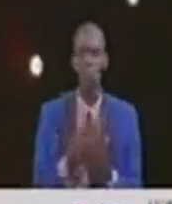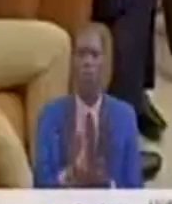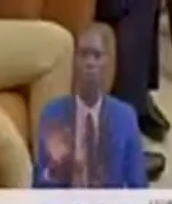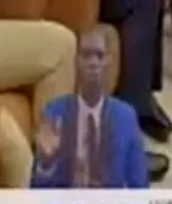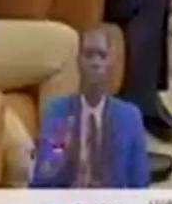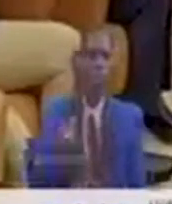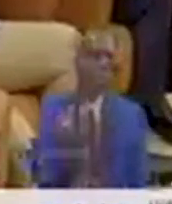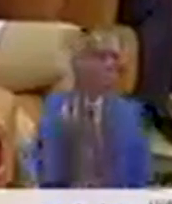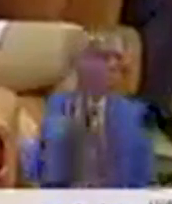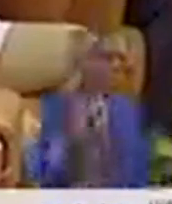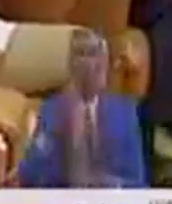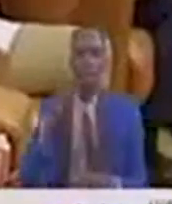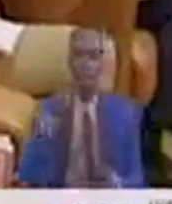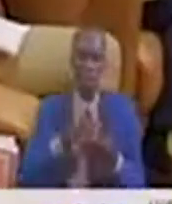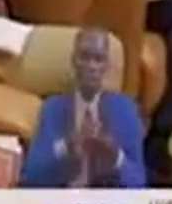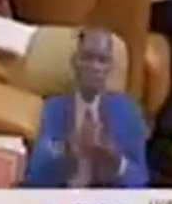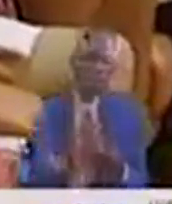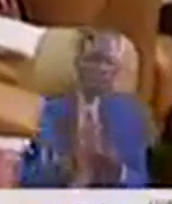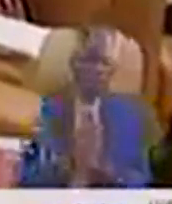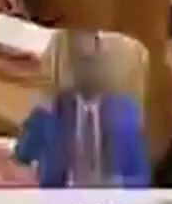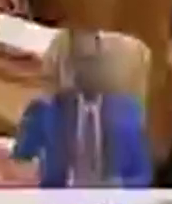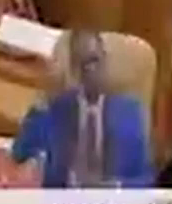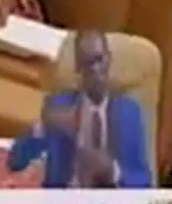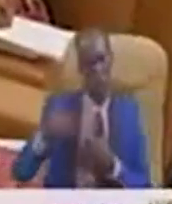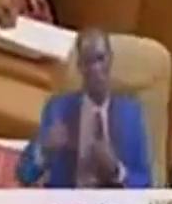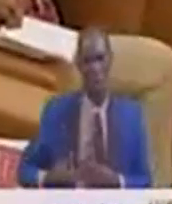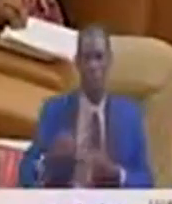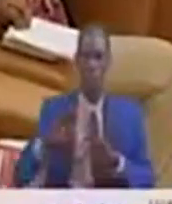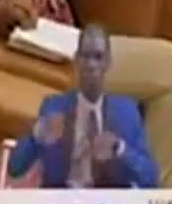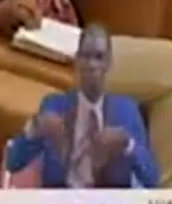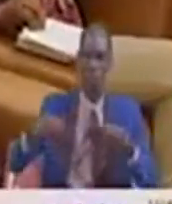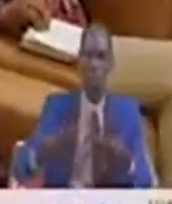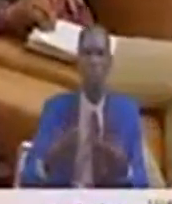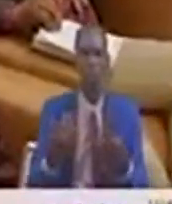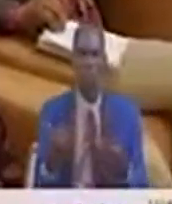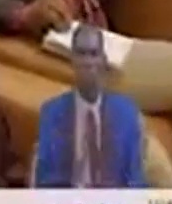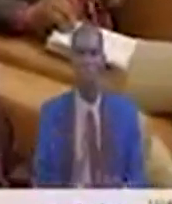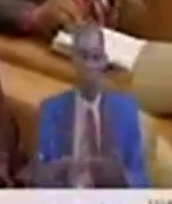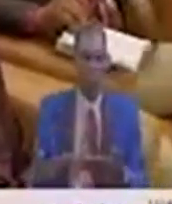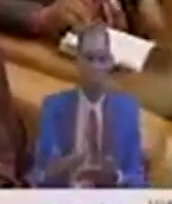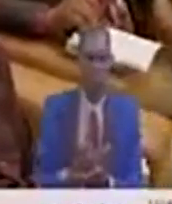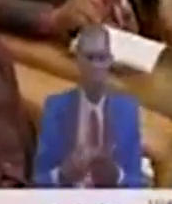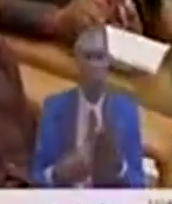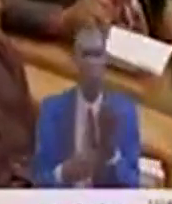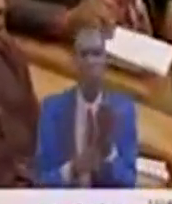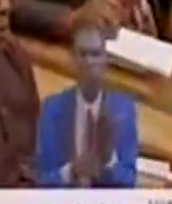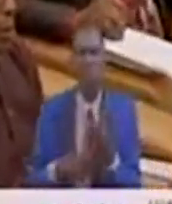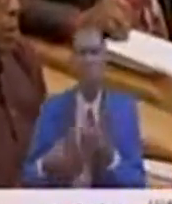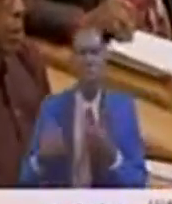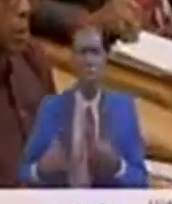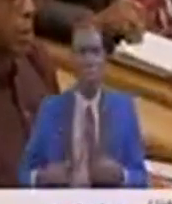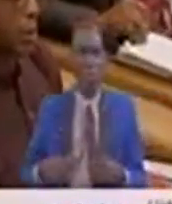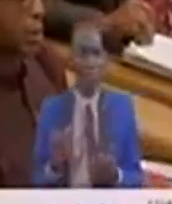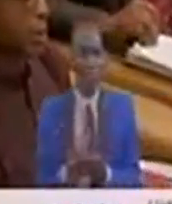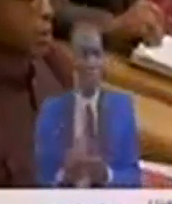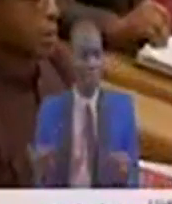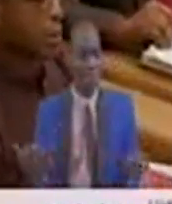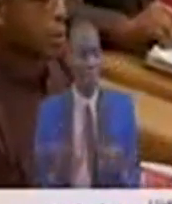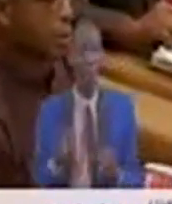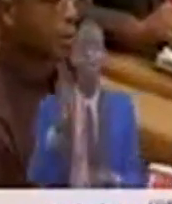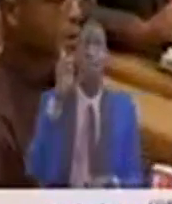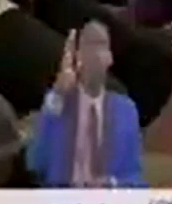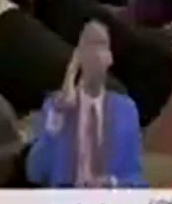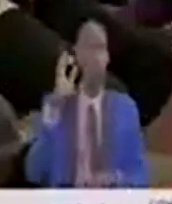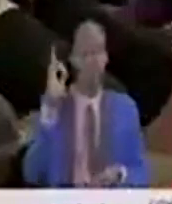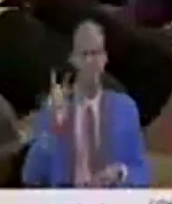stony heart out of your flesh and give you the heart of flesh, that same God cannot contradict himself